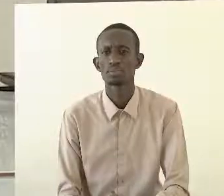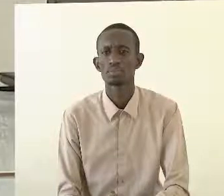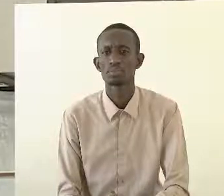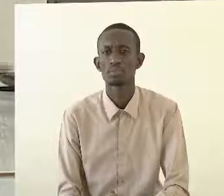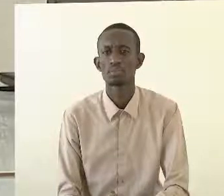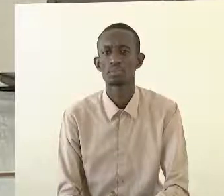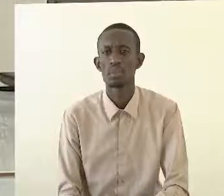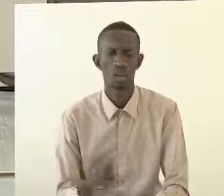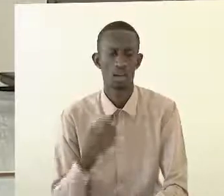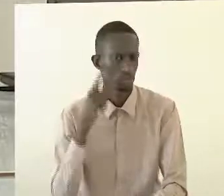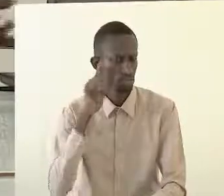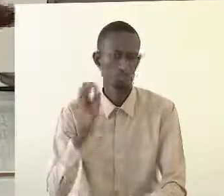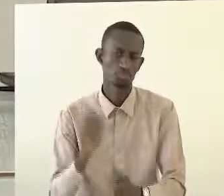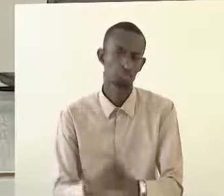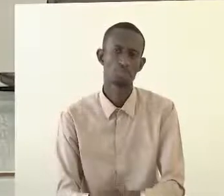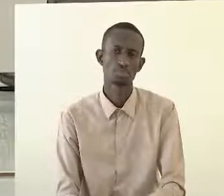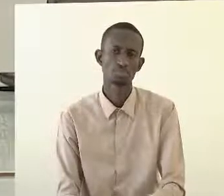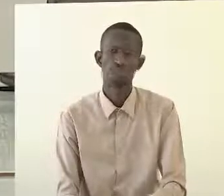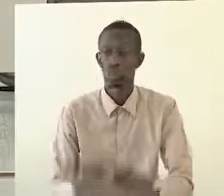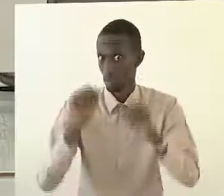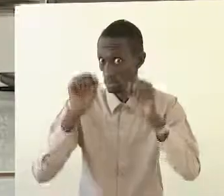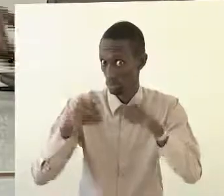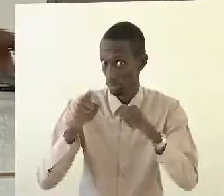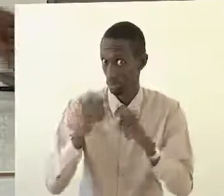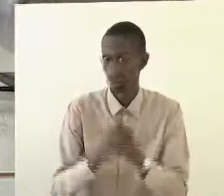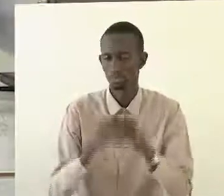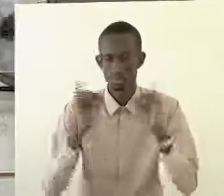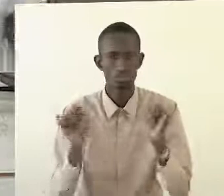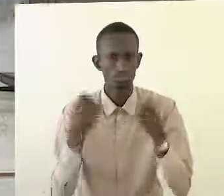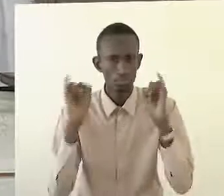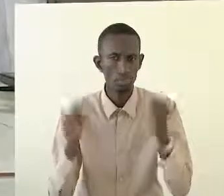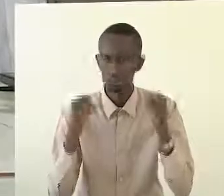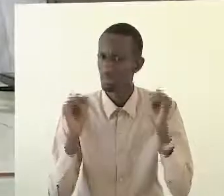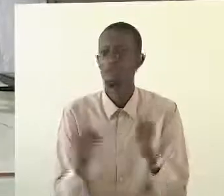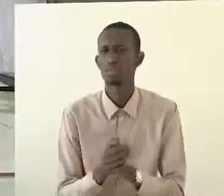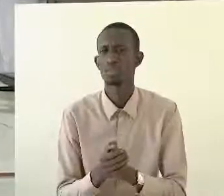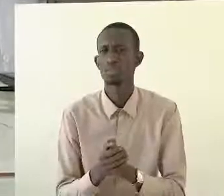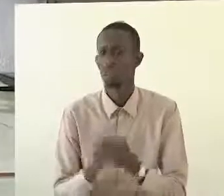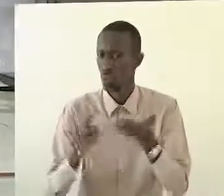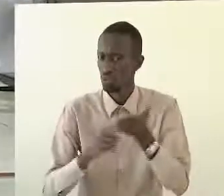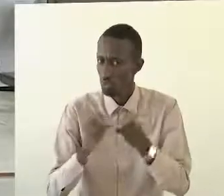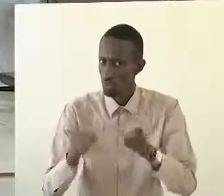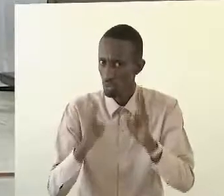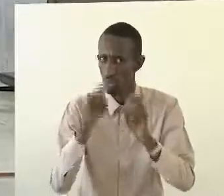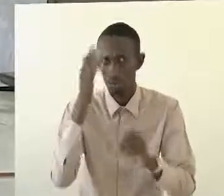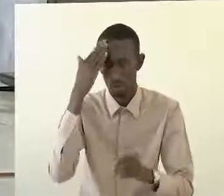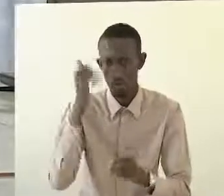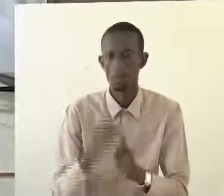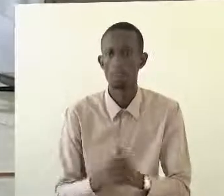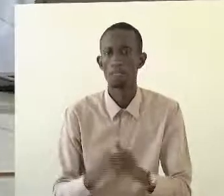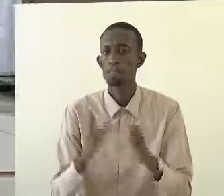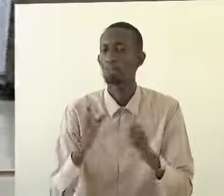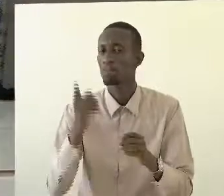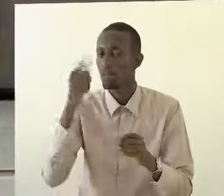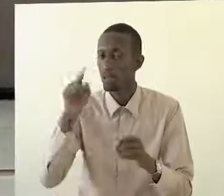No, I don't think so. You can try your best using the method, you know. Even the